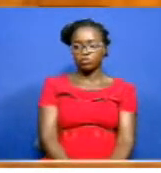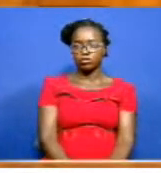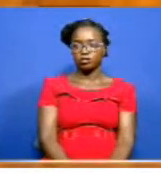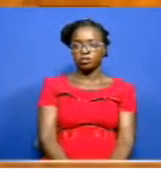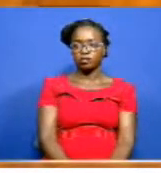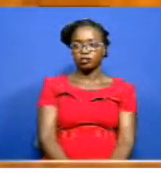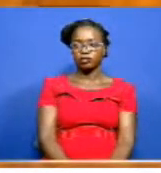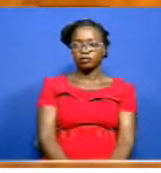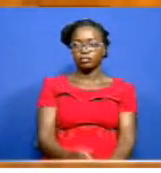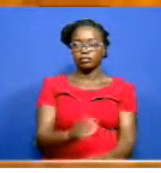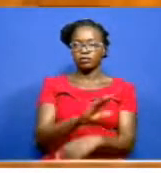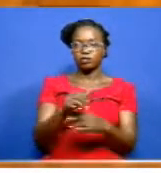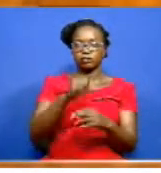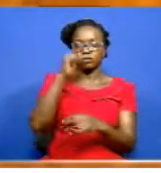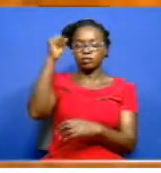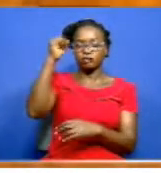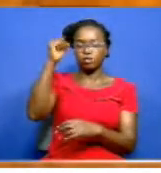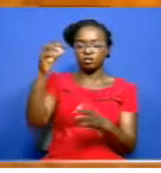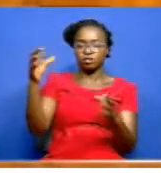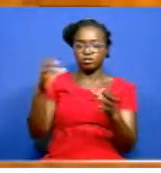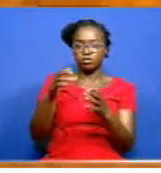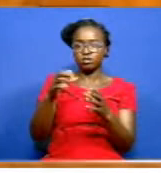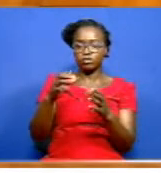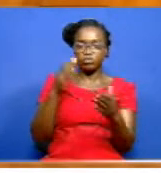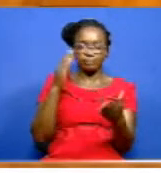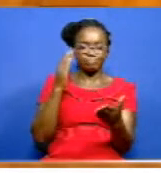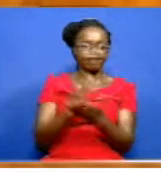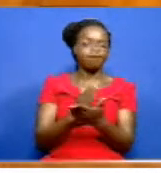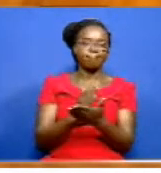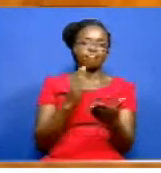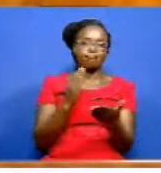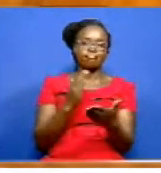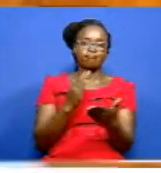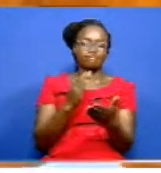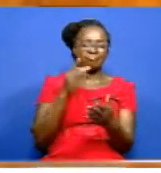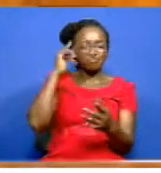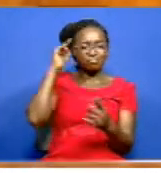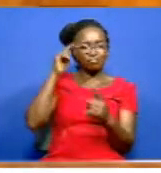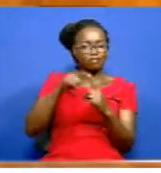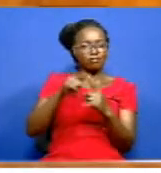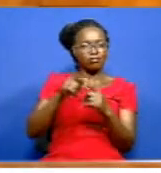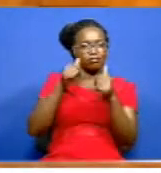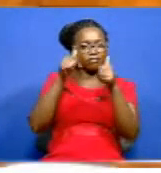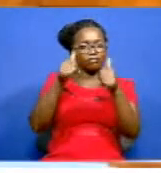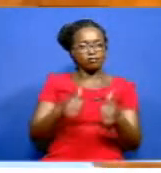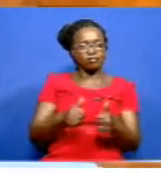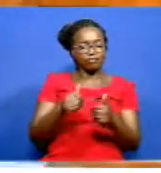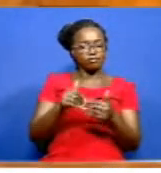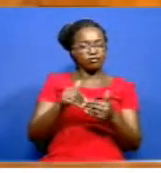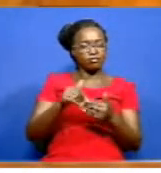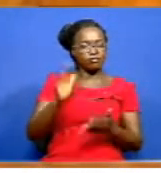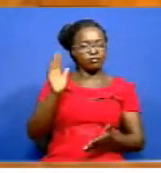10, all political gatherings within the county remain banned until further notice.